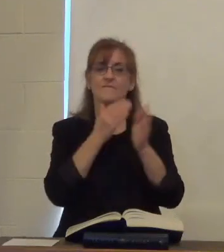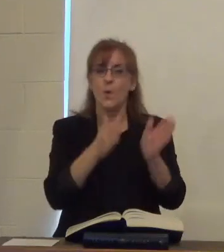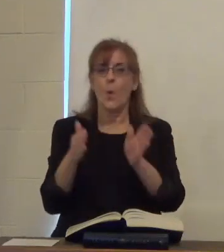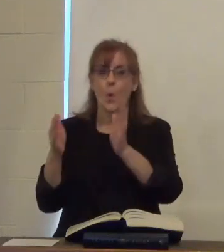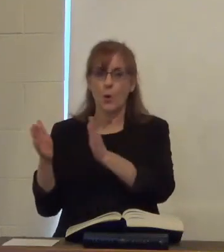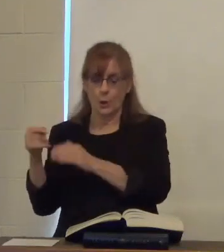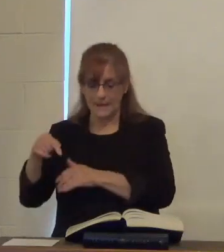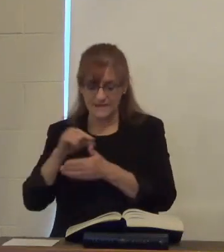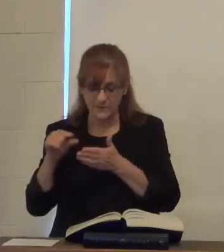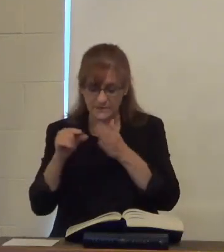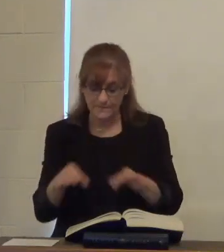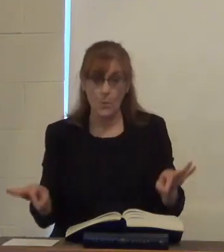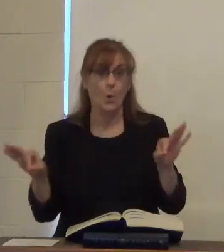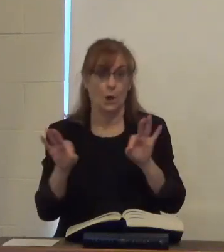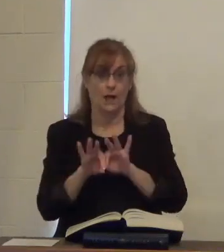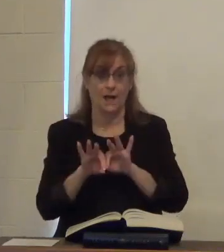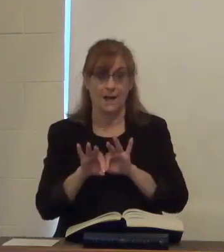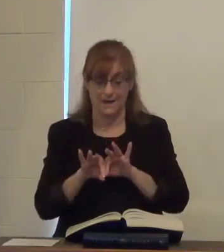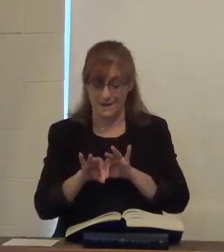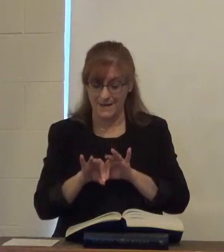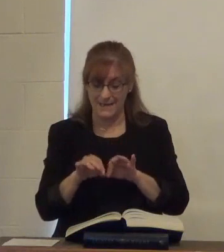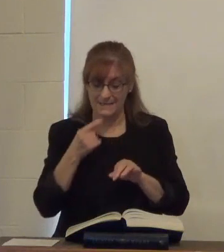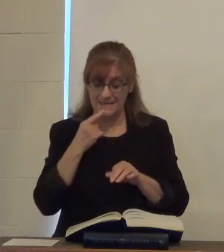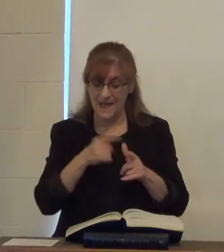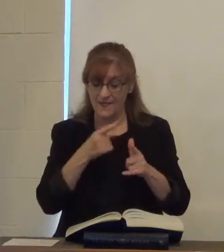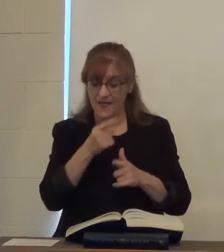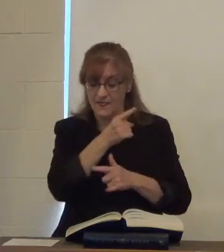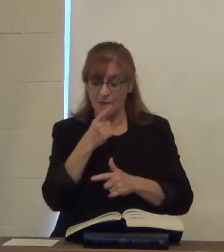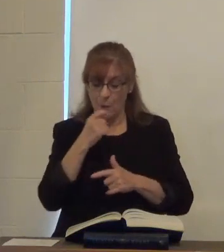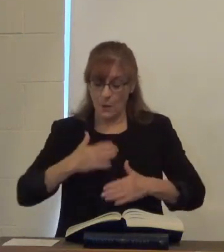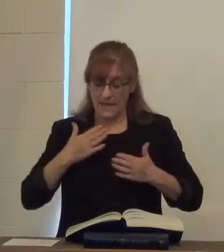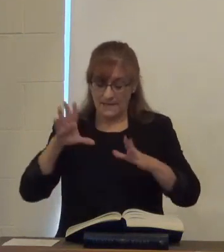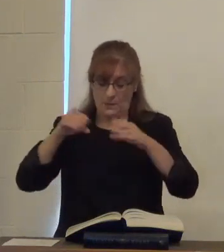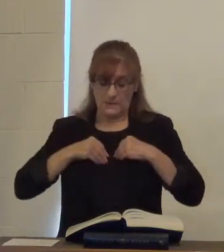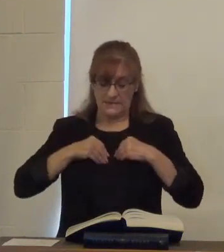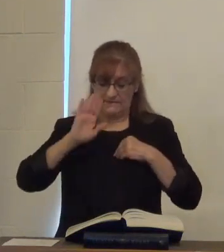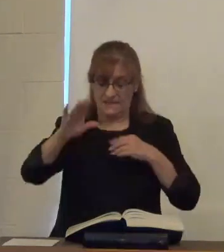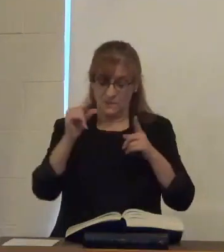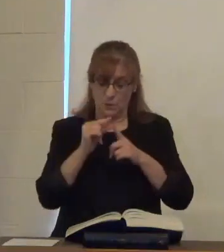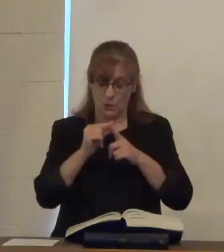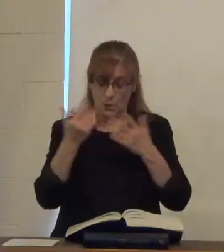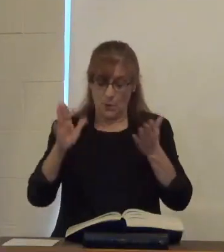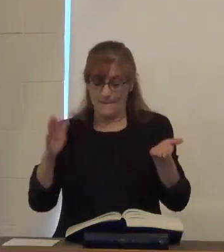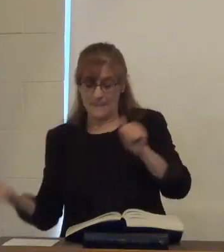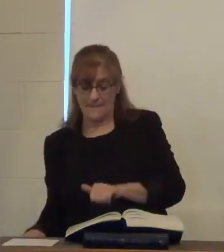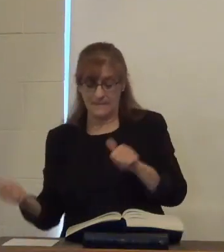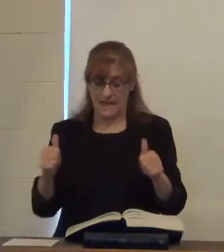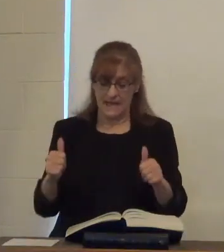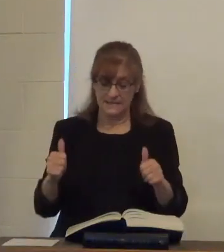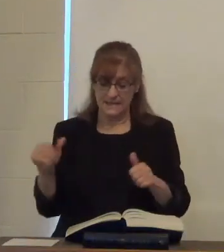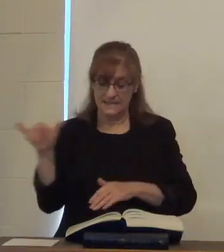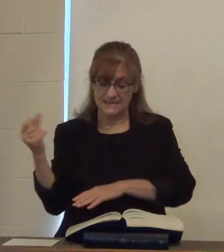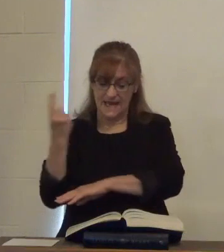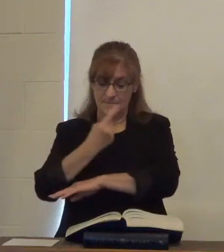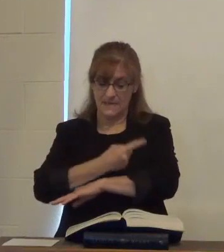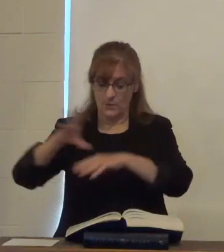this verse. It's very important. Then they that gladly received his word were baptized, and the same day